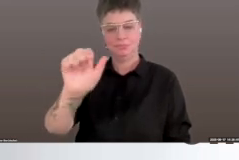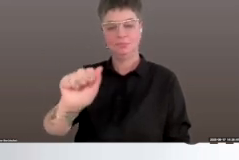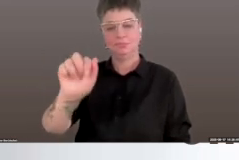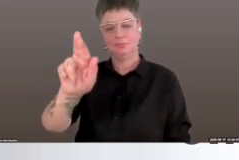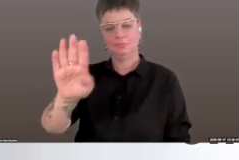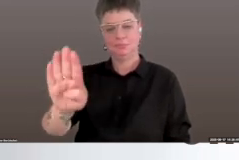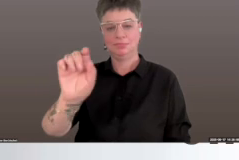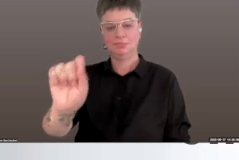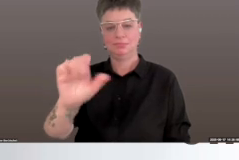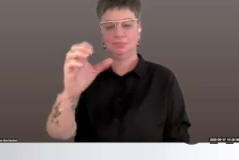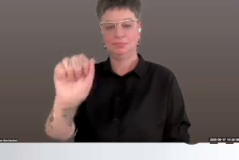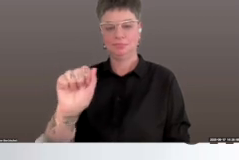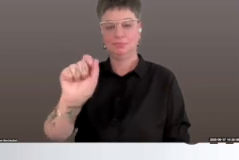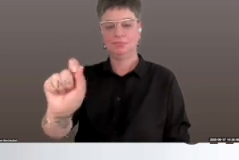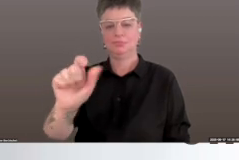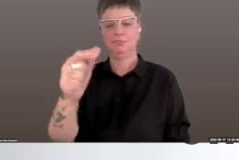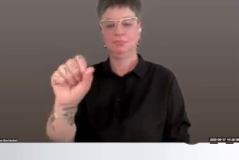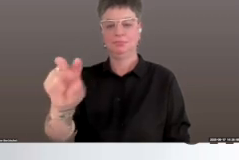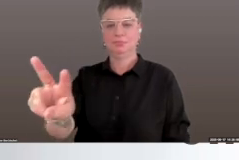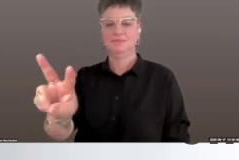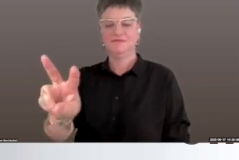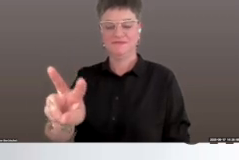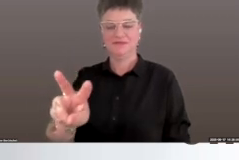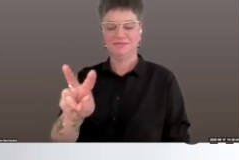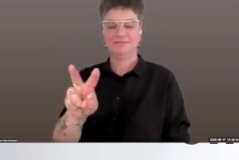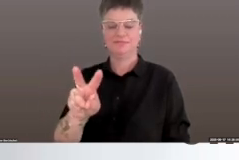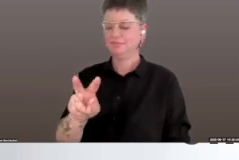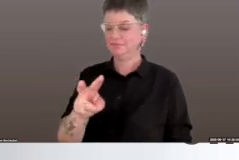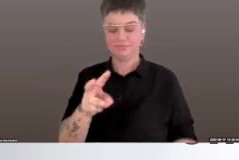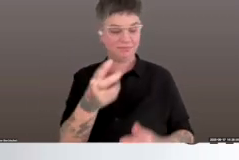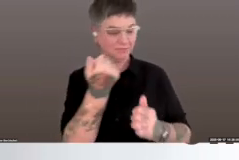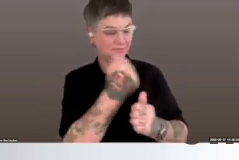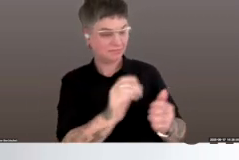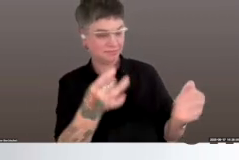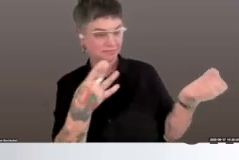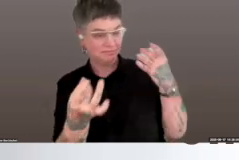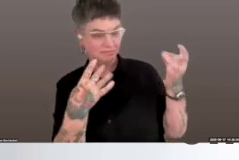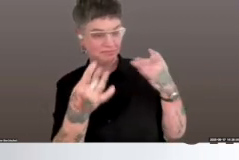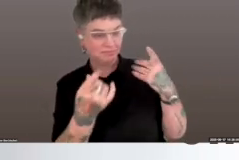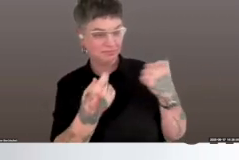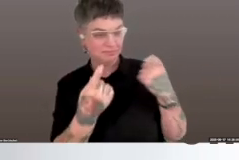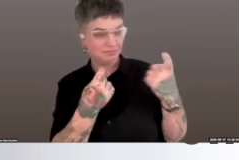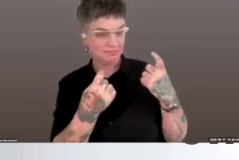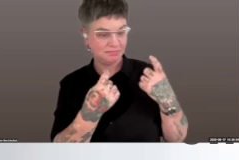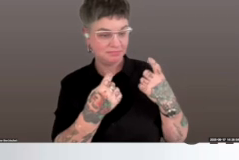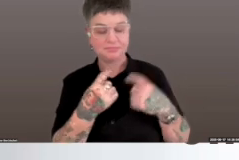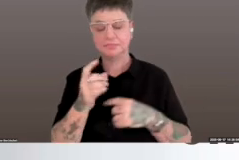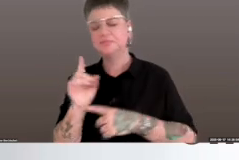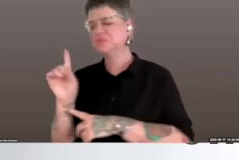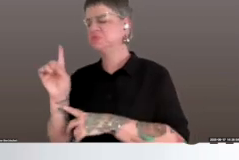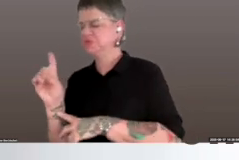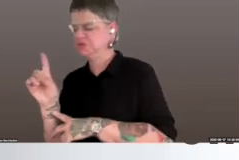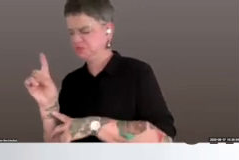I did Hey, get one. Just Catherine, give me a sounds like you're, second. oh, go ahead. Go ahead and let Christian Corby go I see first Christian. while I get the email